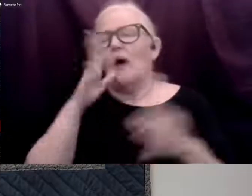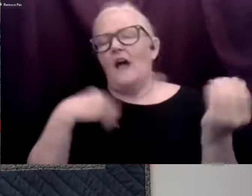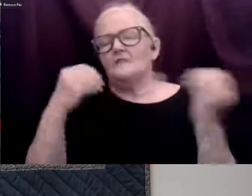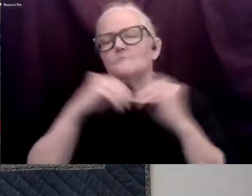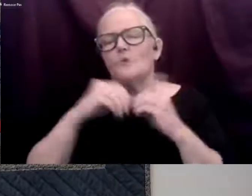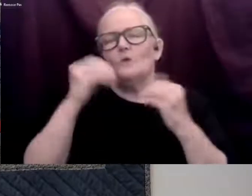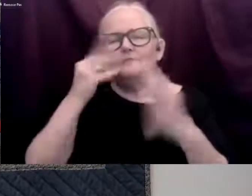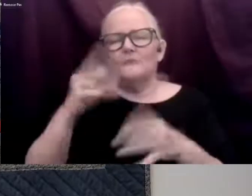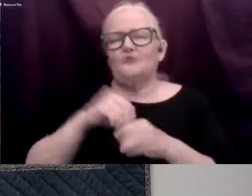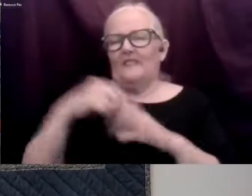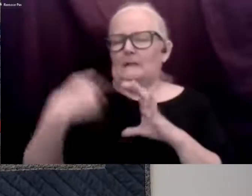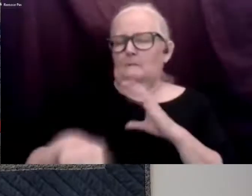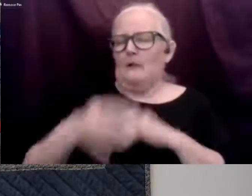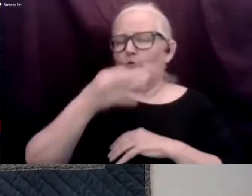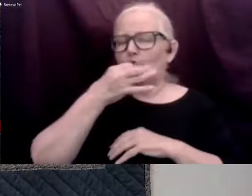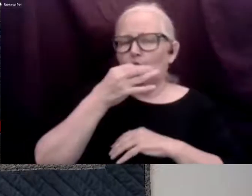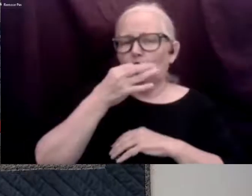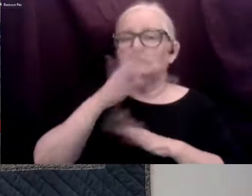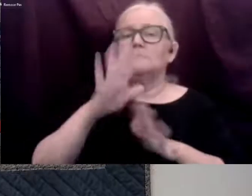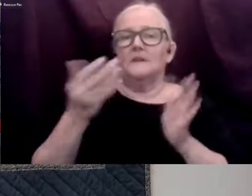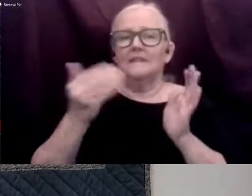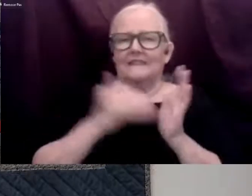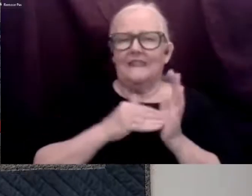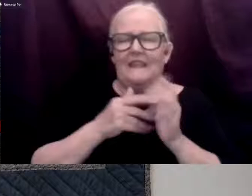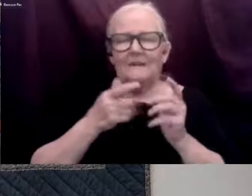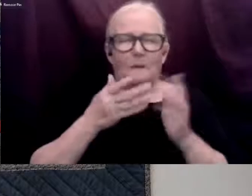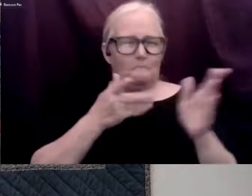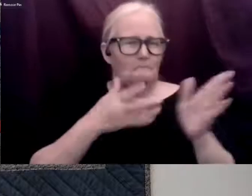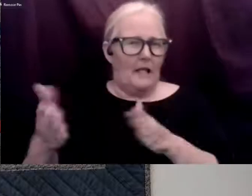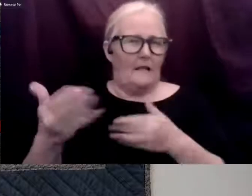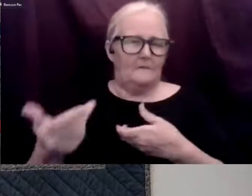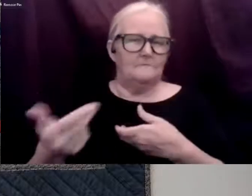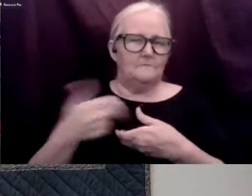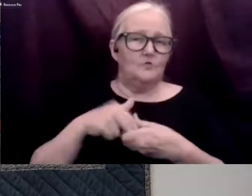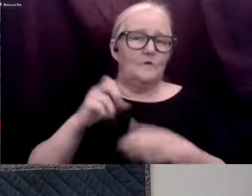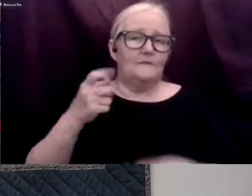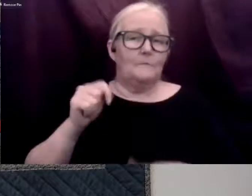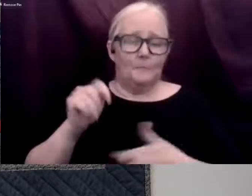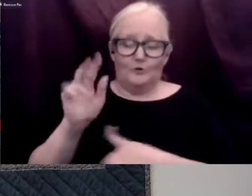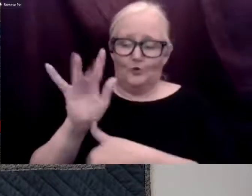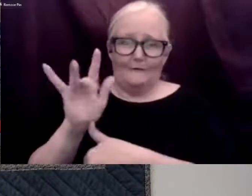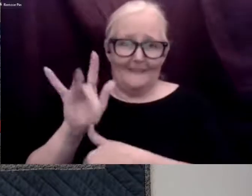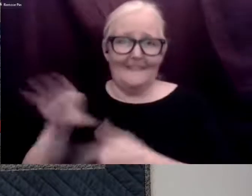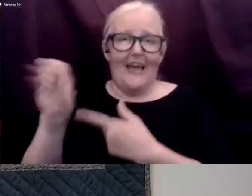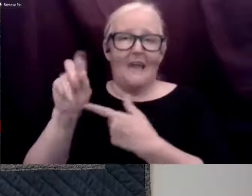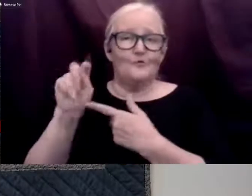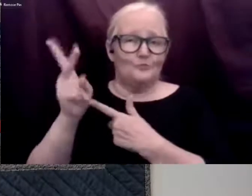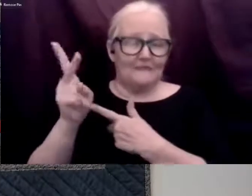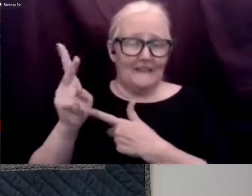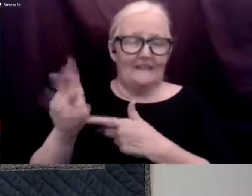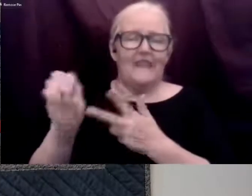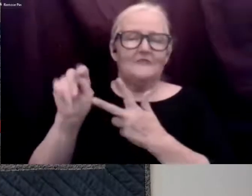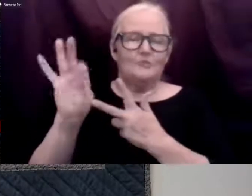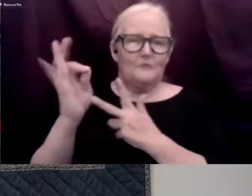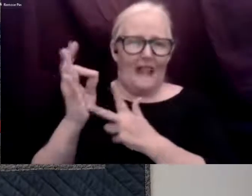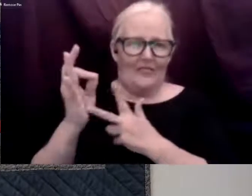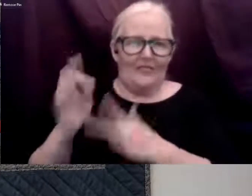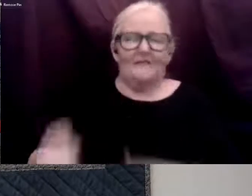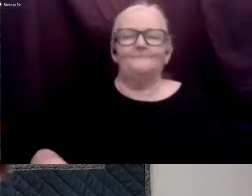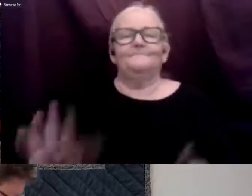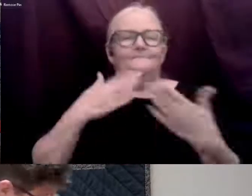please plan to try to join us on September 25th, October 2nd, or October 9th. Thank you.